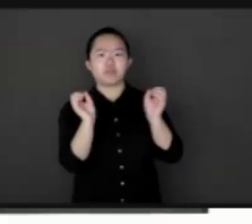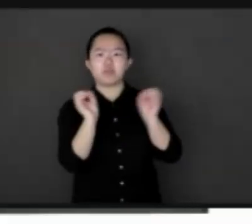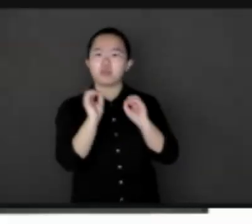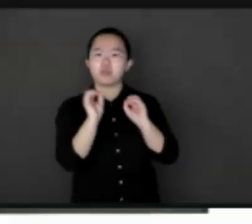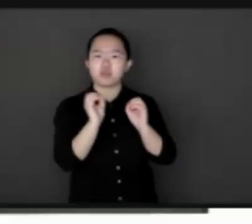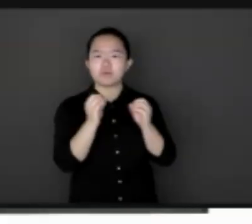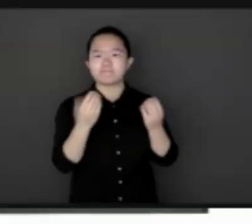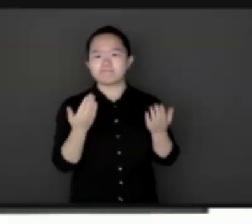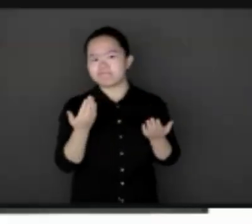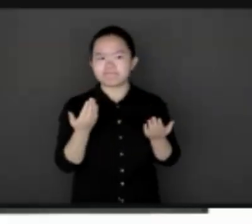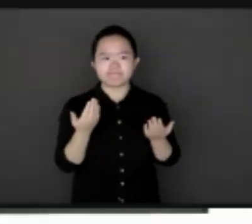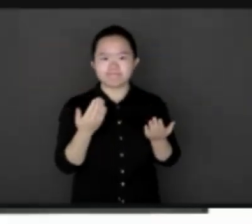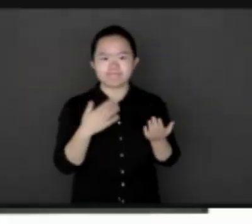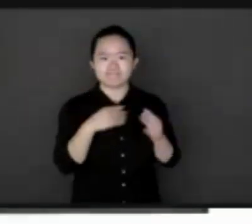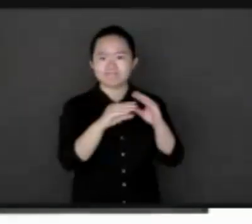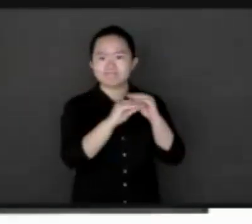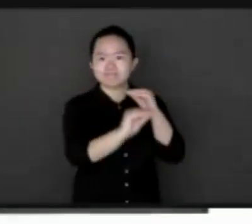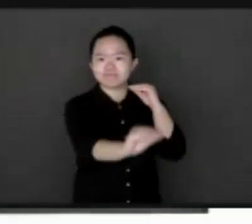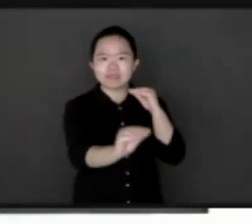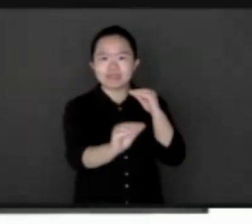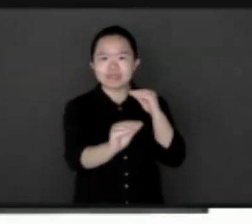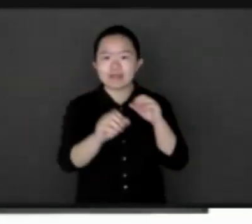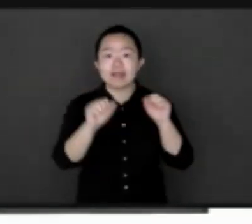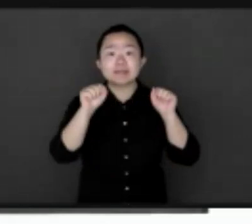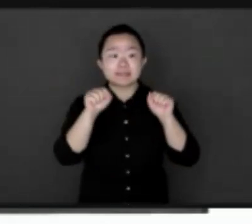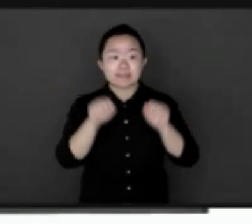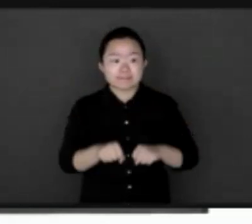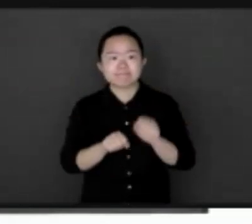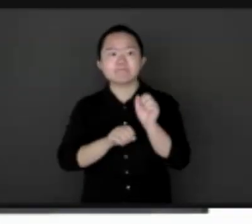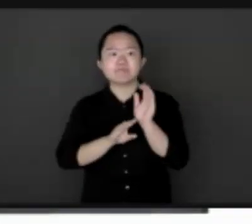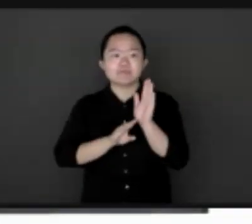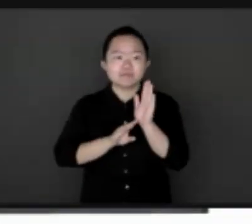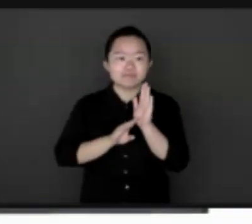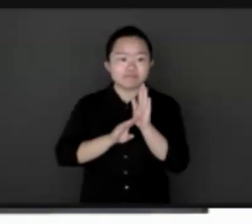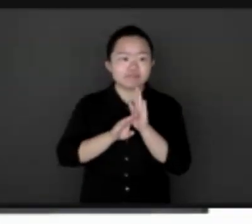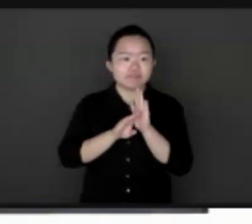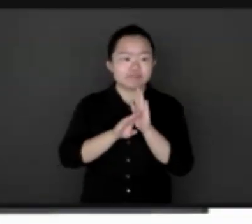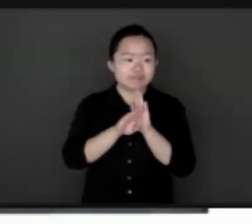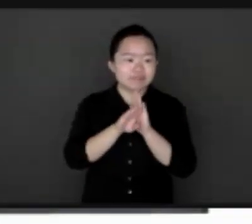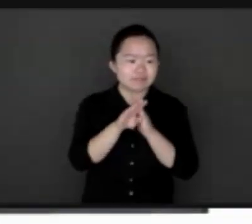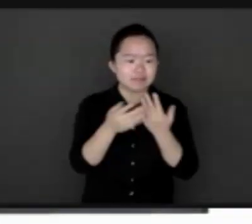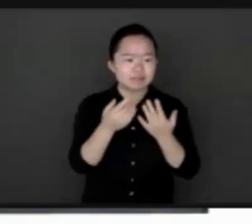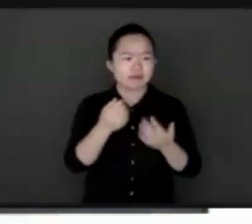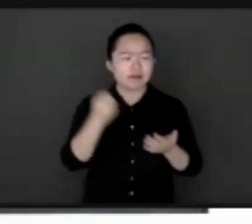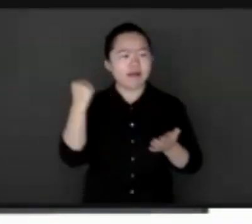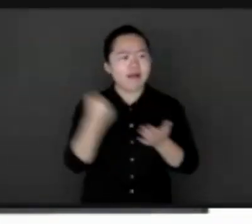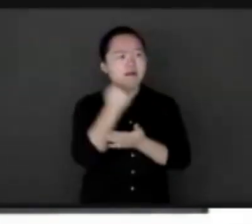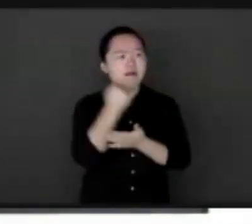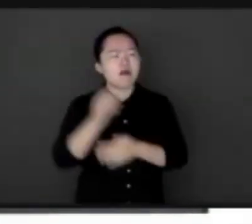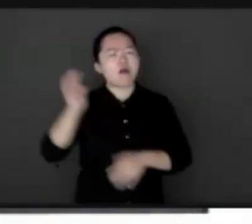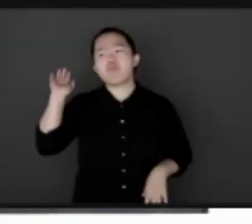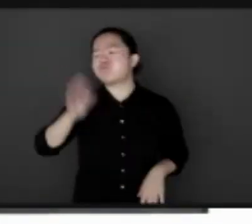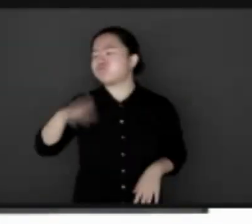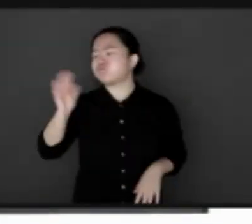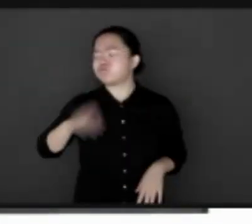the complaints is posted to the monitoring agency or another enforcement body, an ombudsman, or other.